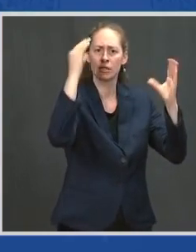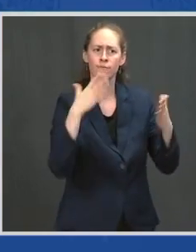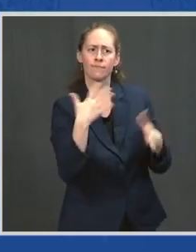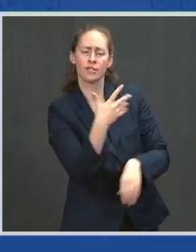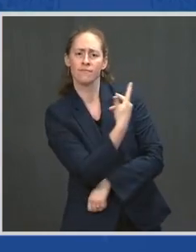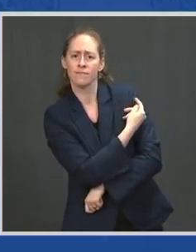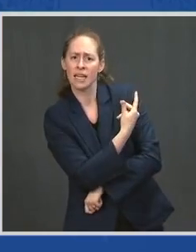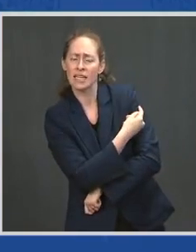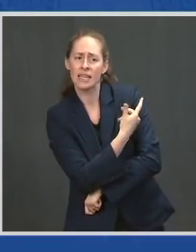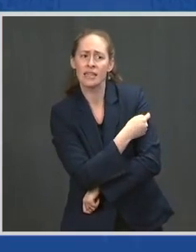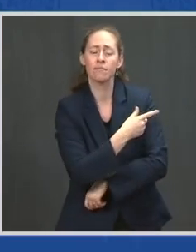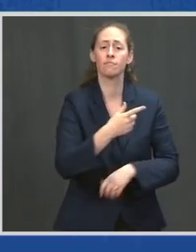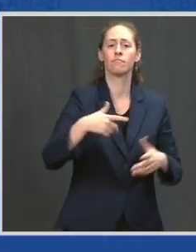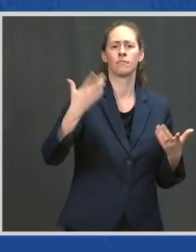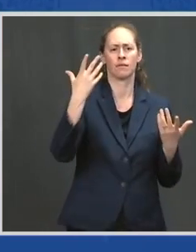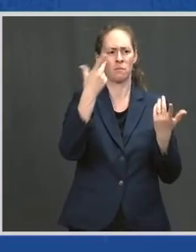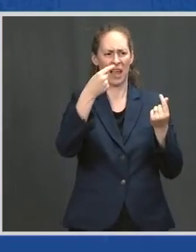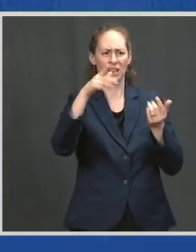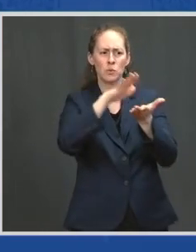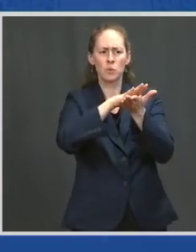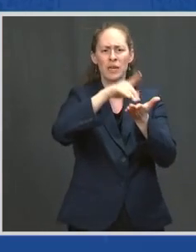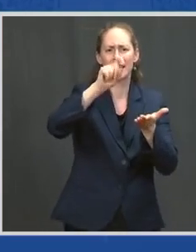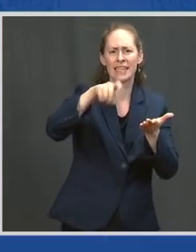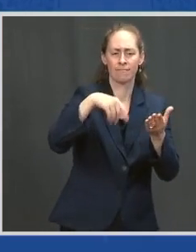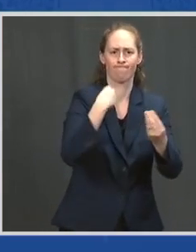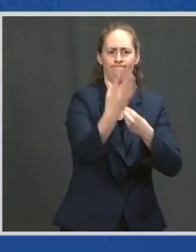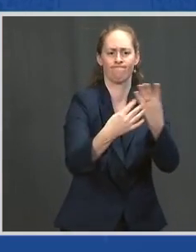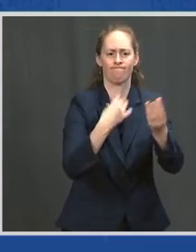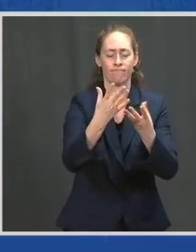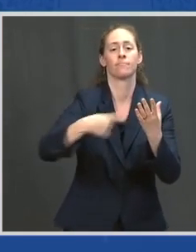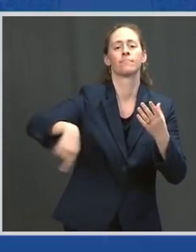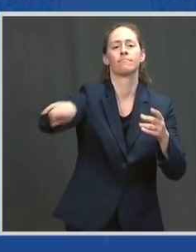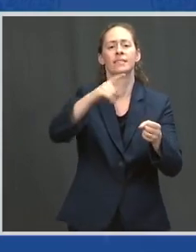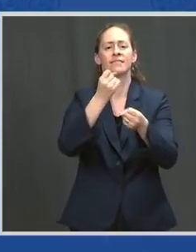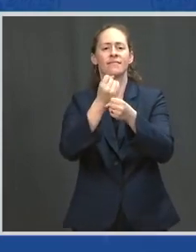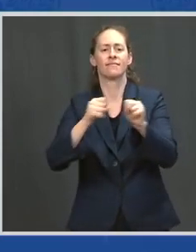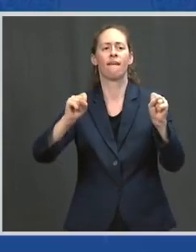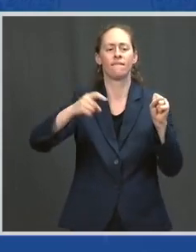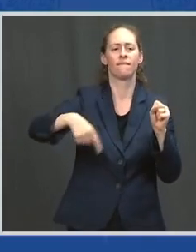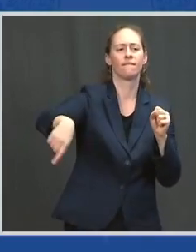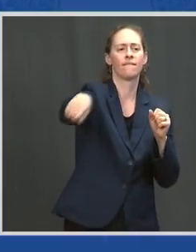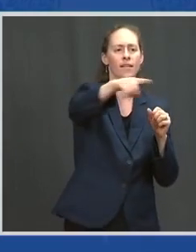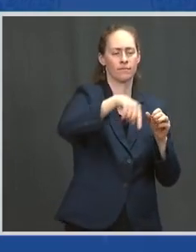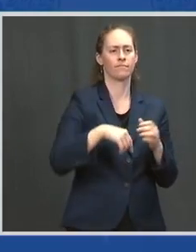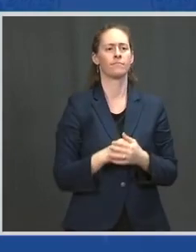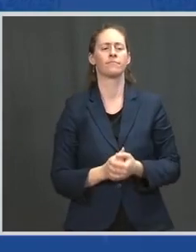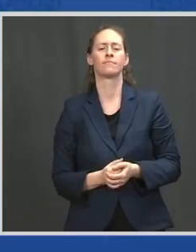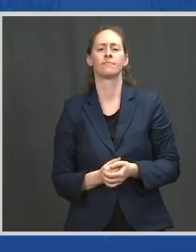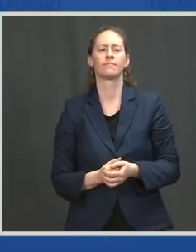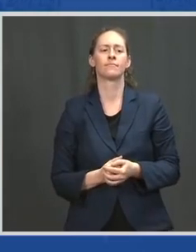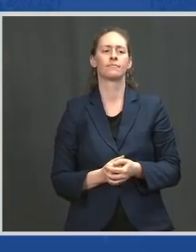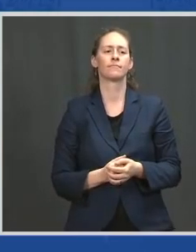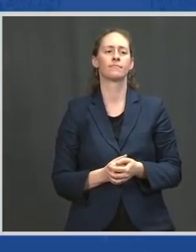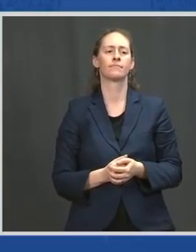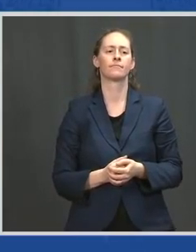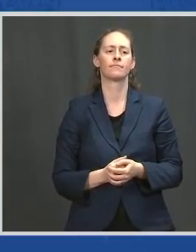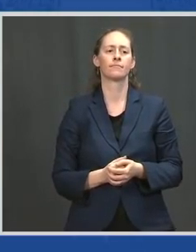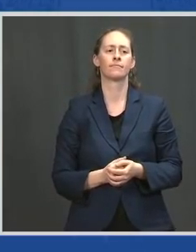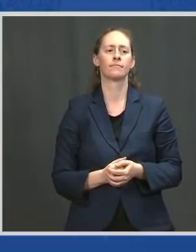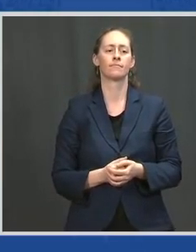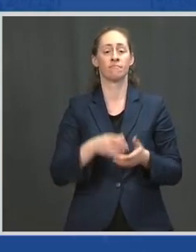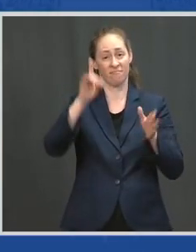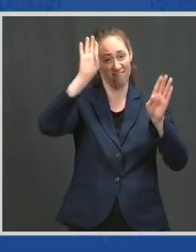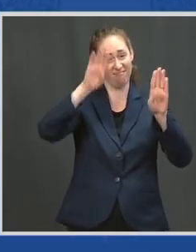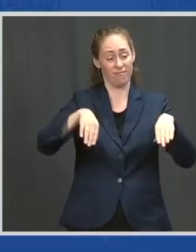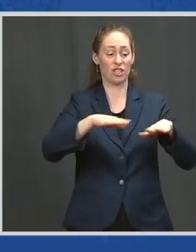safely. And I often said that children are the kite strings that keep our national ambitions aloft. We say all those kids, well, they're all our